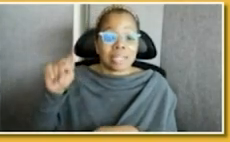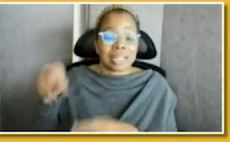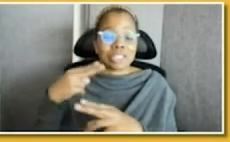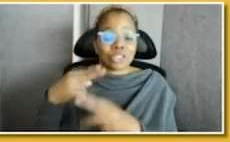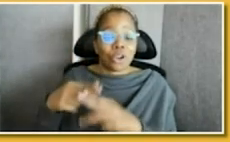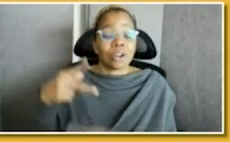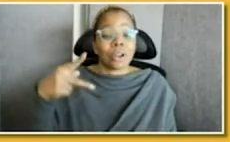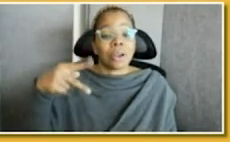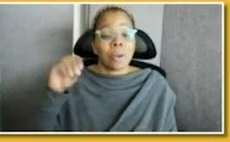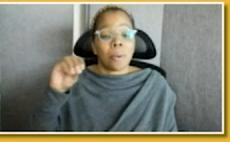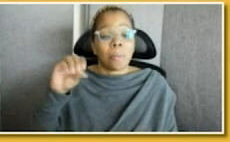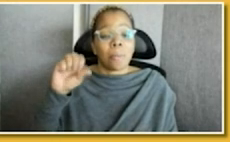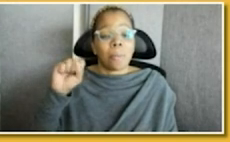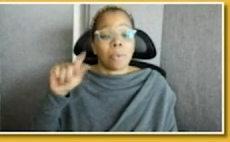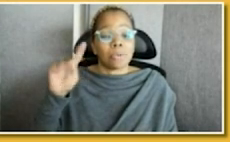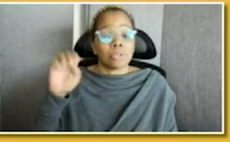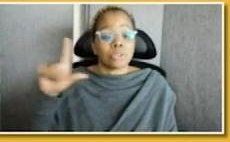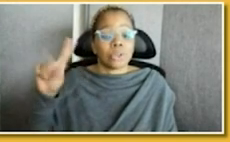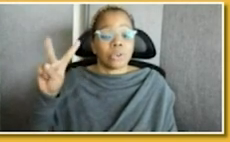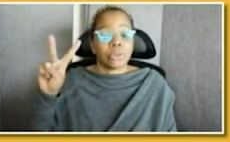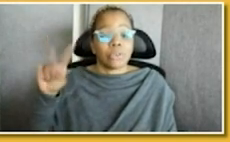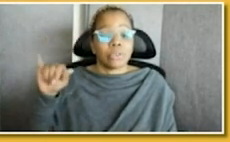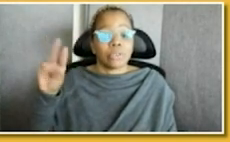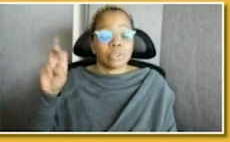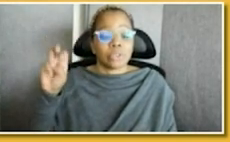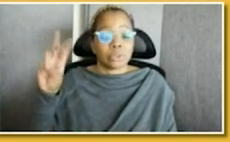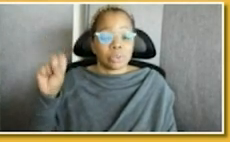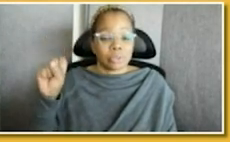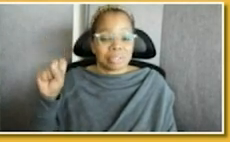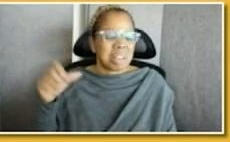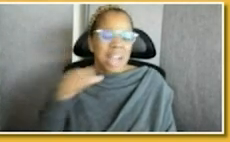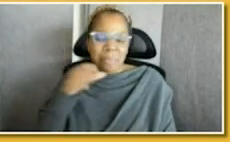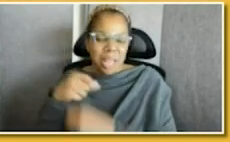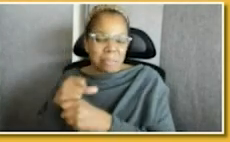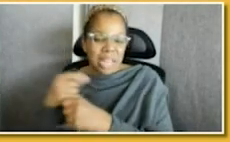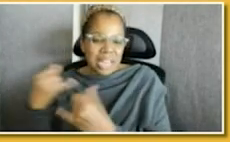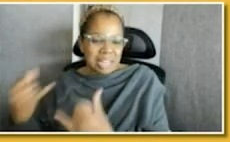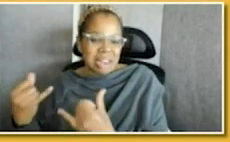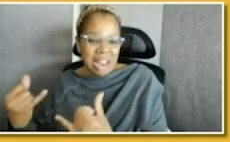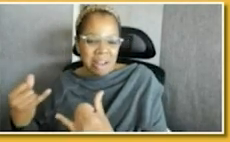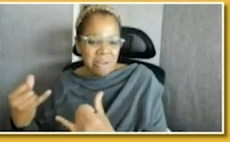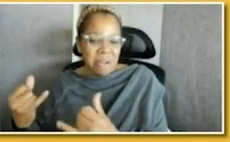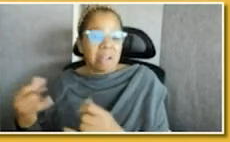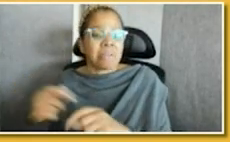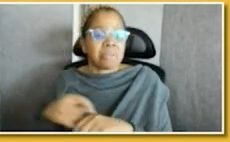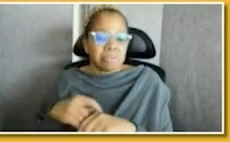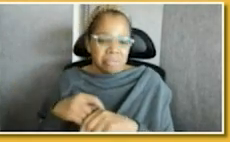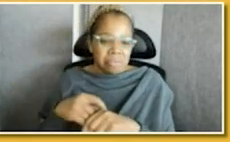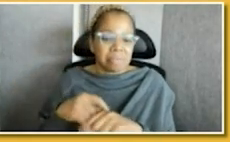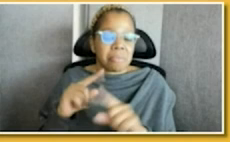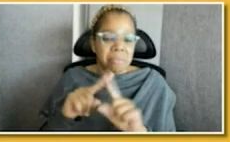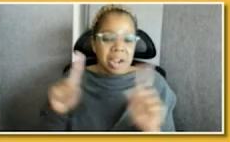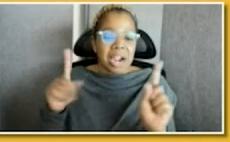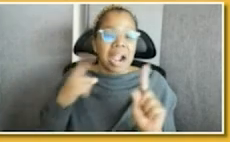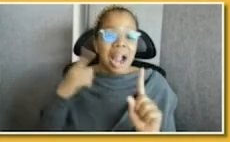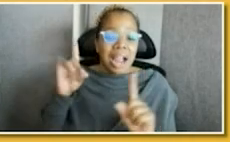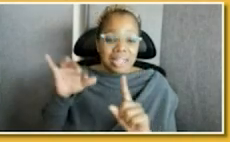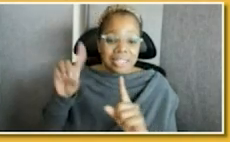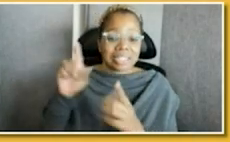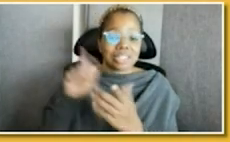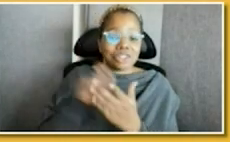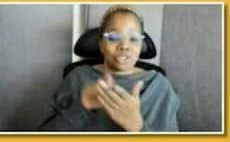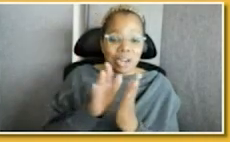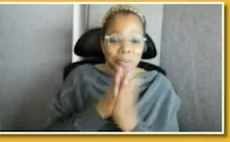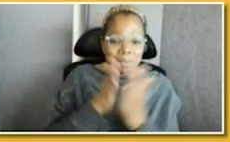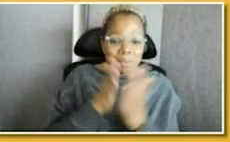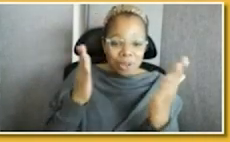and they're no longer in production. I'm not doing them anymore, but I did write a book, and it's called